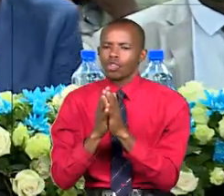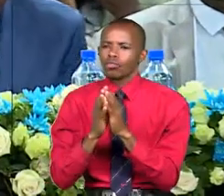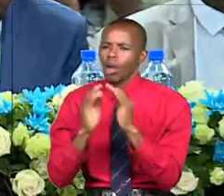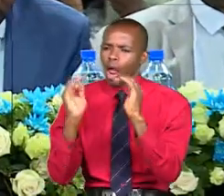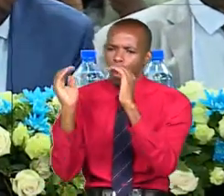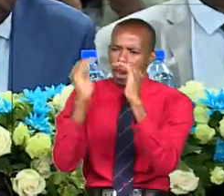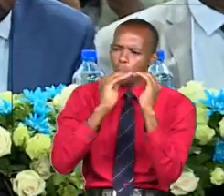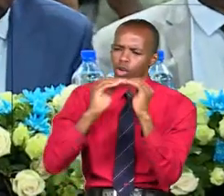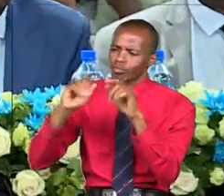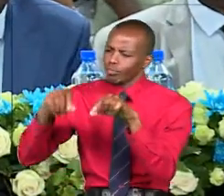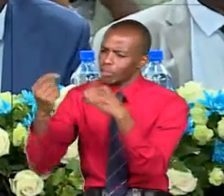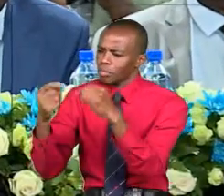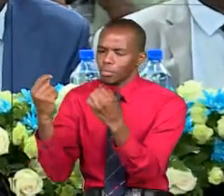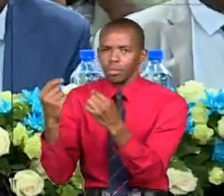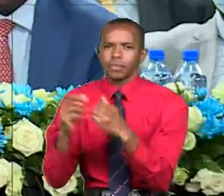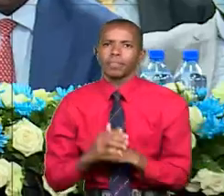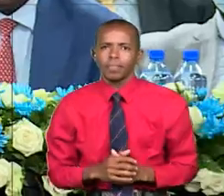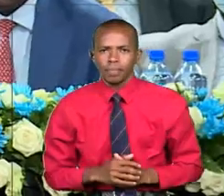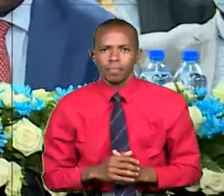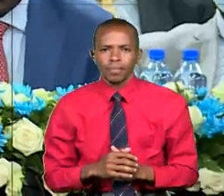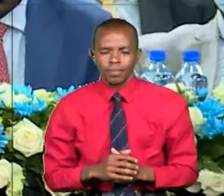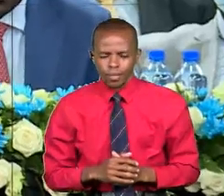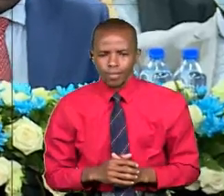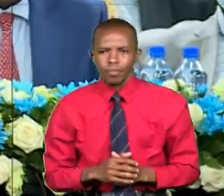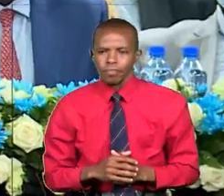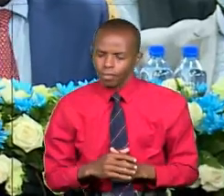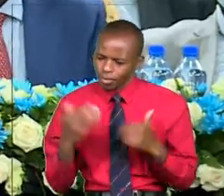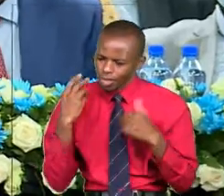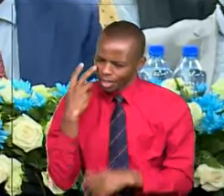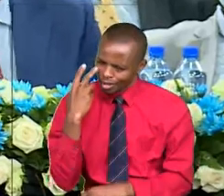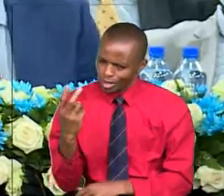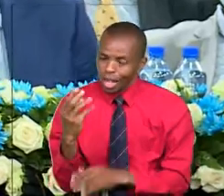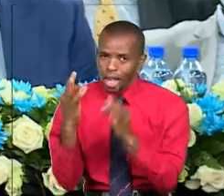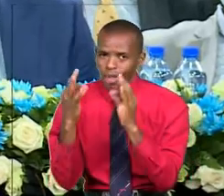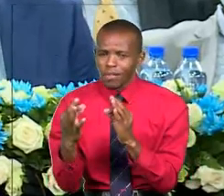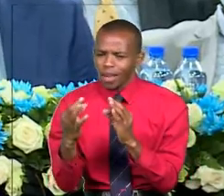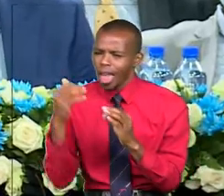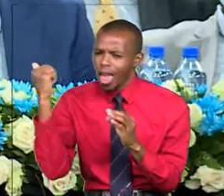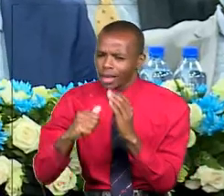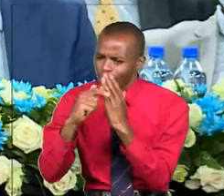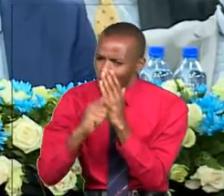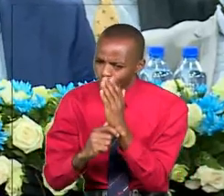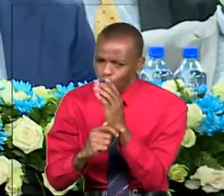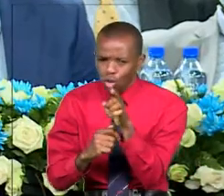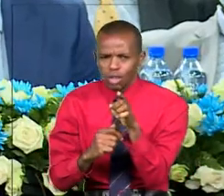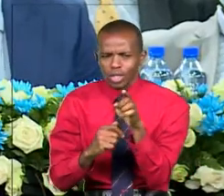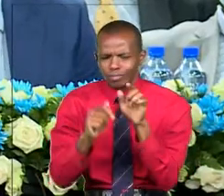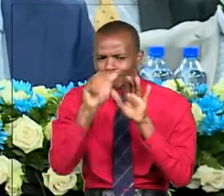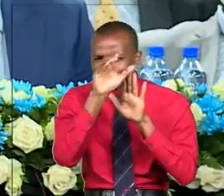space and ideals. Naangalia kama kuna kipengele chochote kwa hiyo